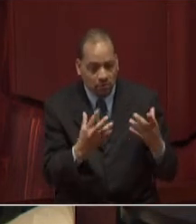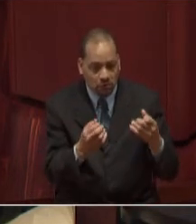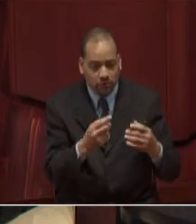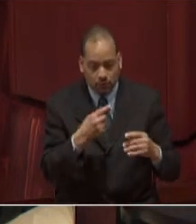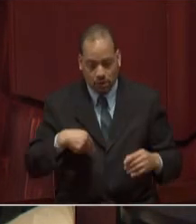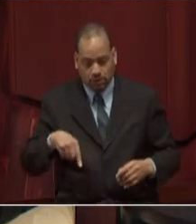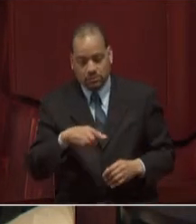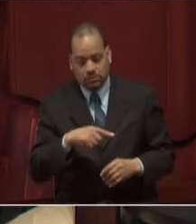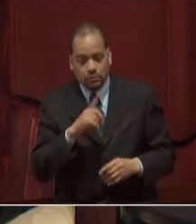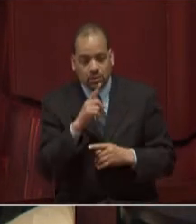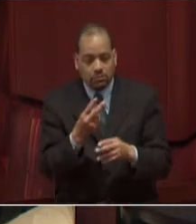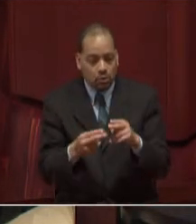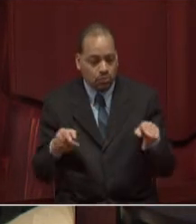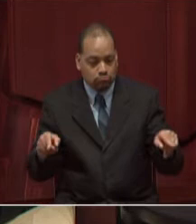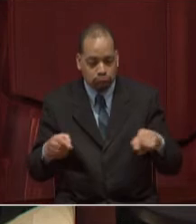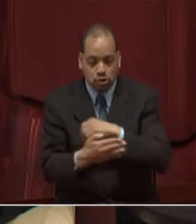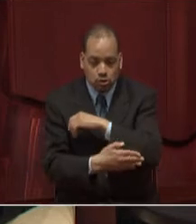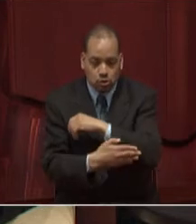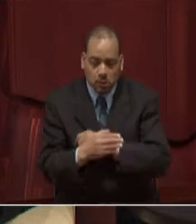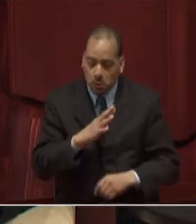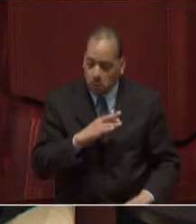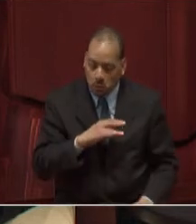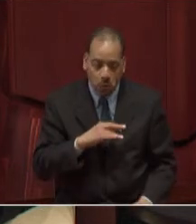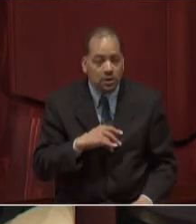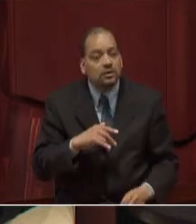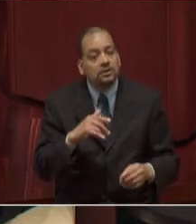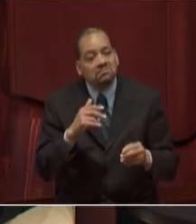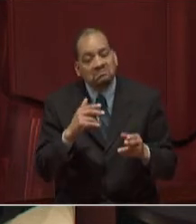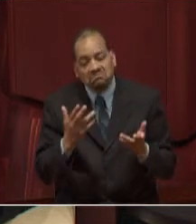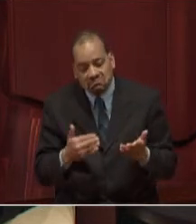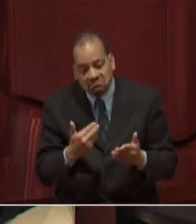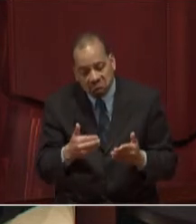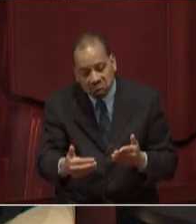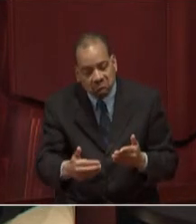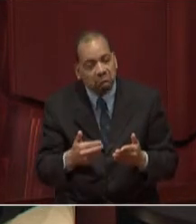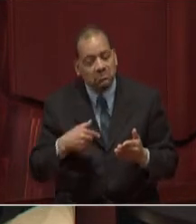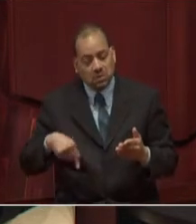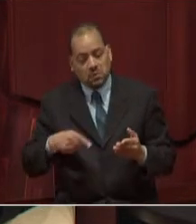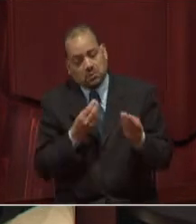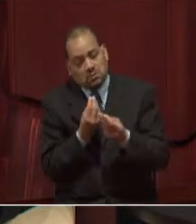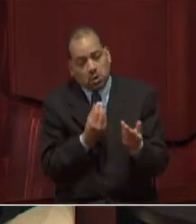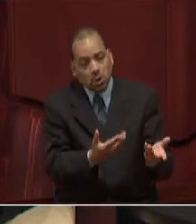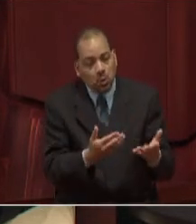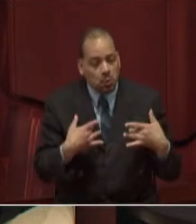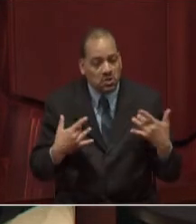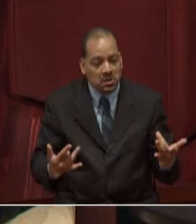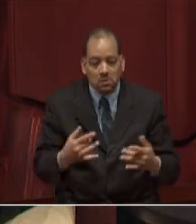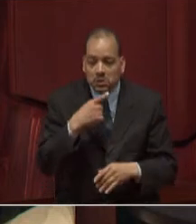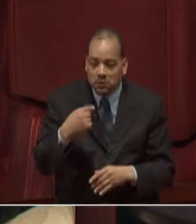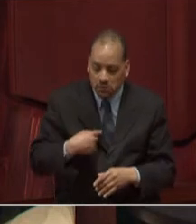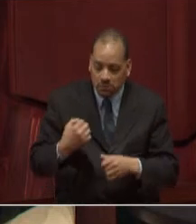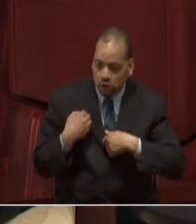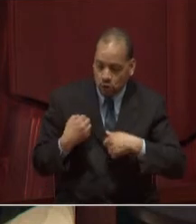as Win said, they got periodic briefings on Soviet military deployments, 45 divisions on their